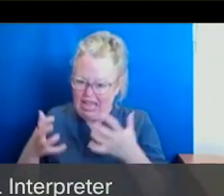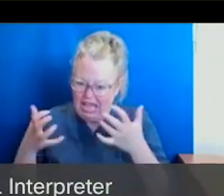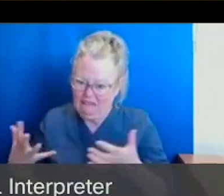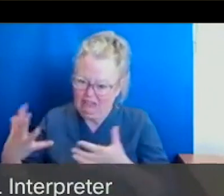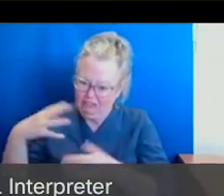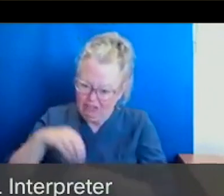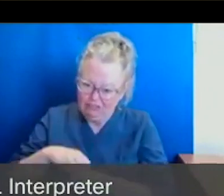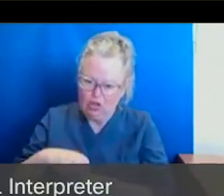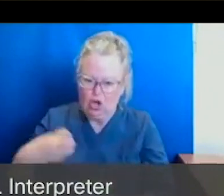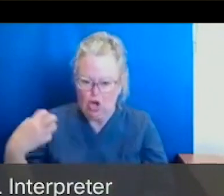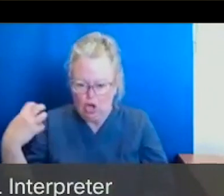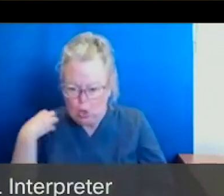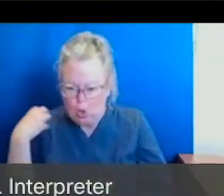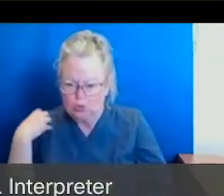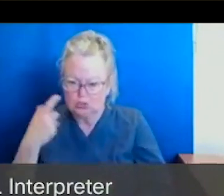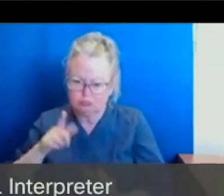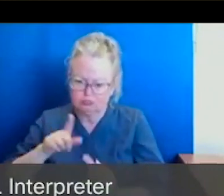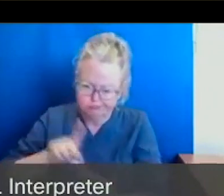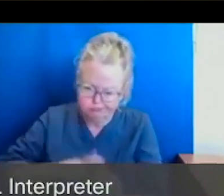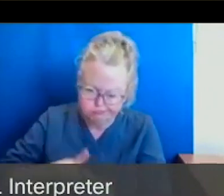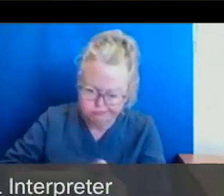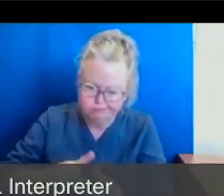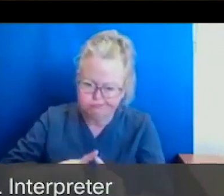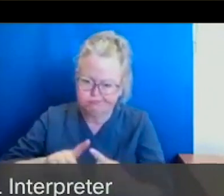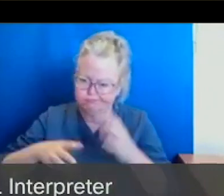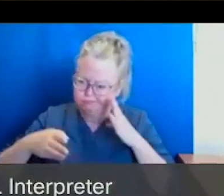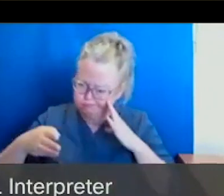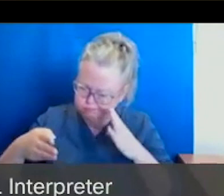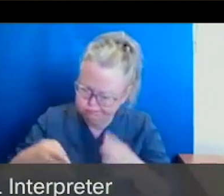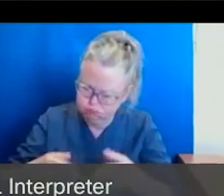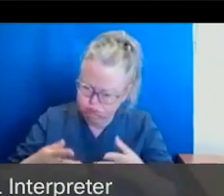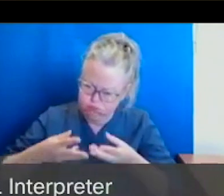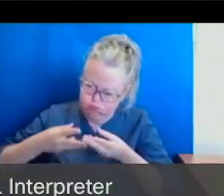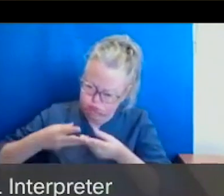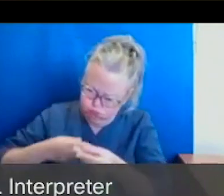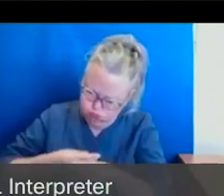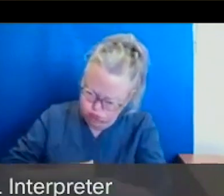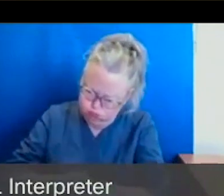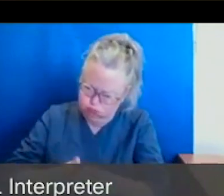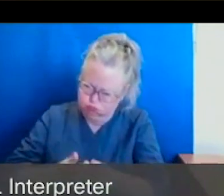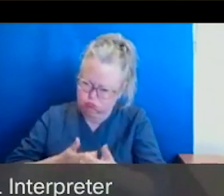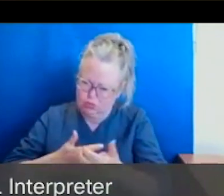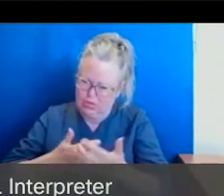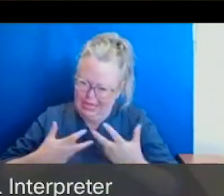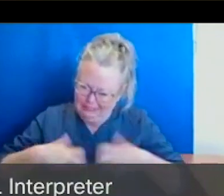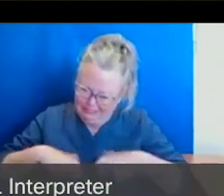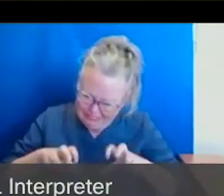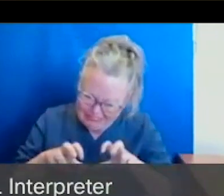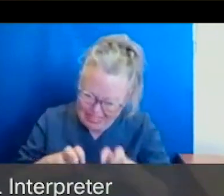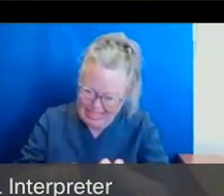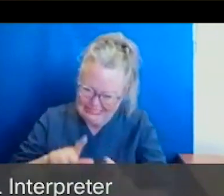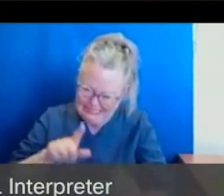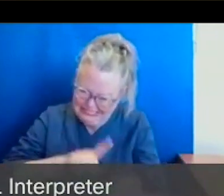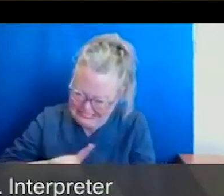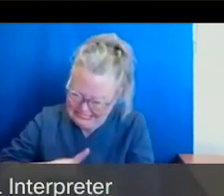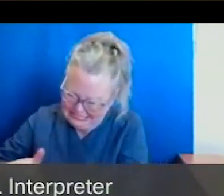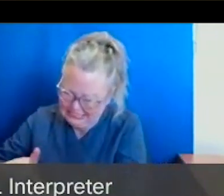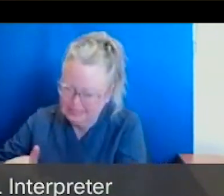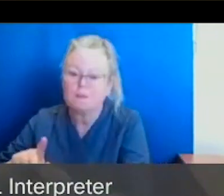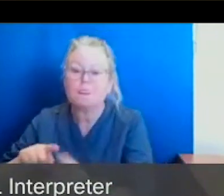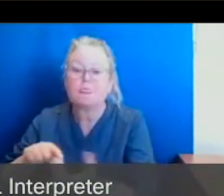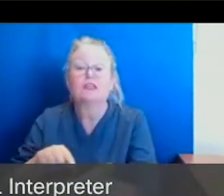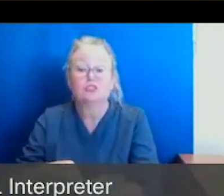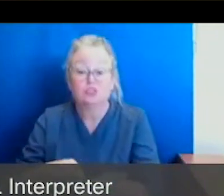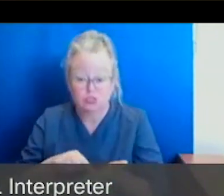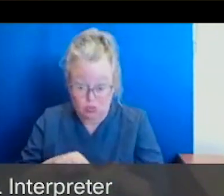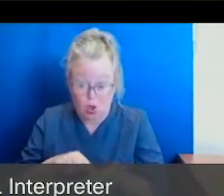coaches coming into the schools. That study has already put out a paper, I believe, which showed that the intervention